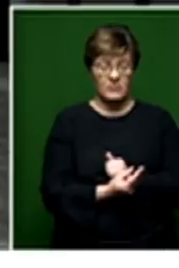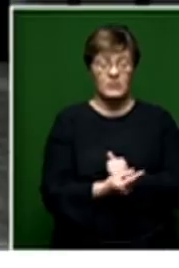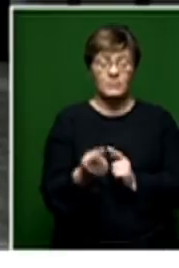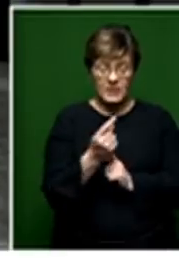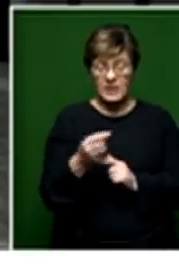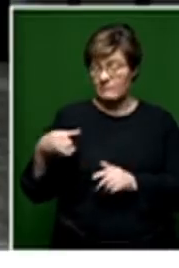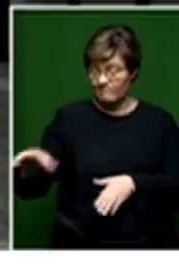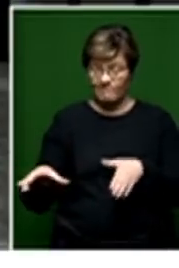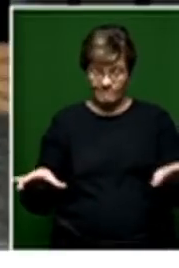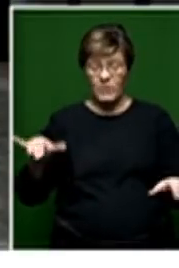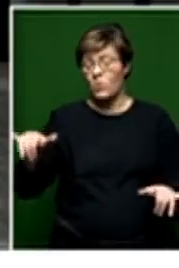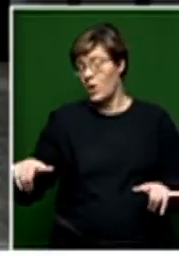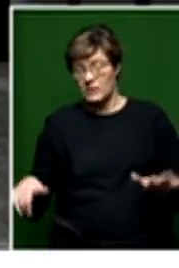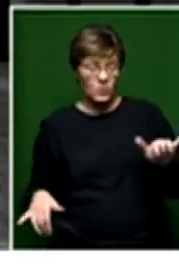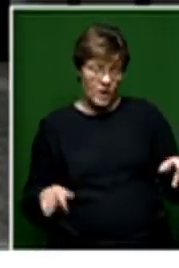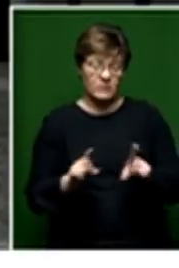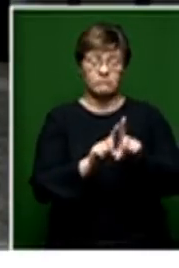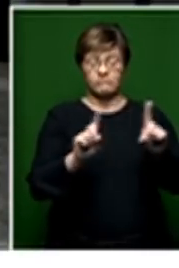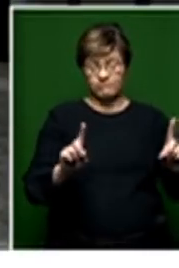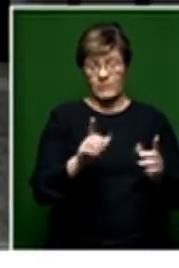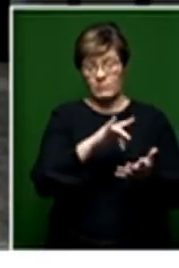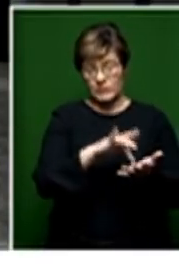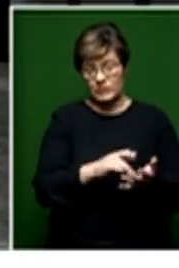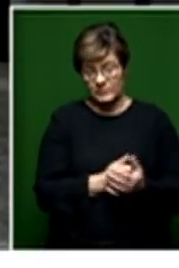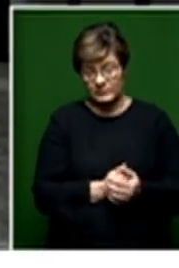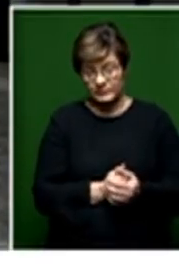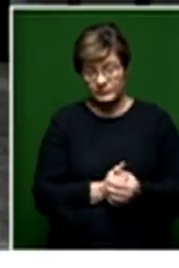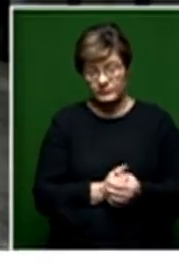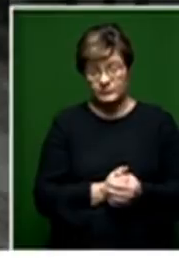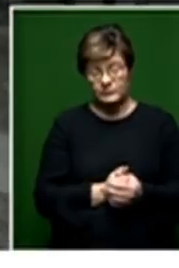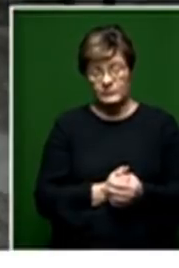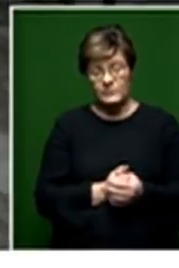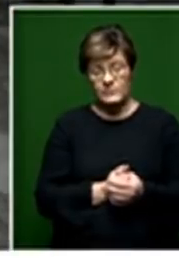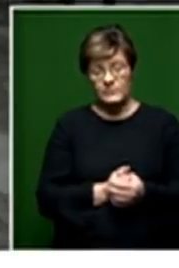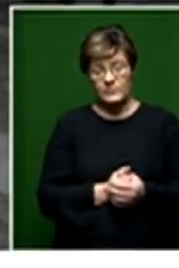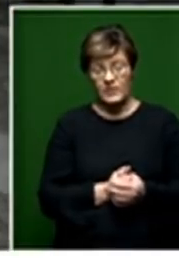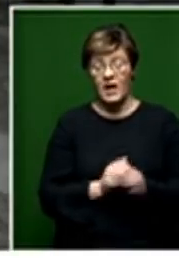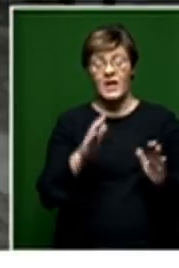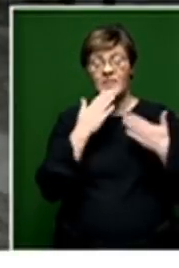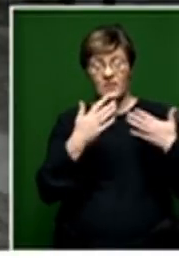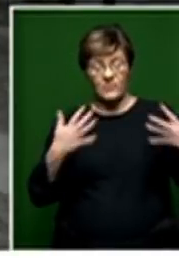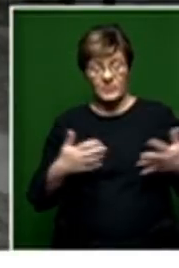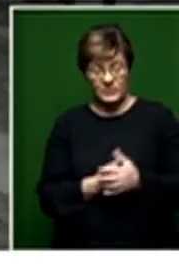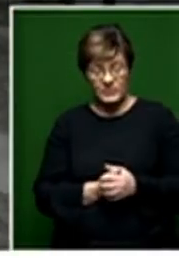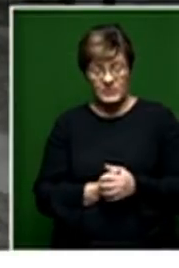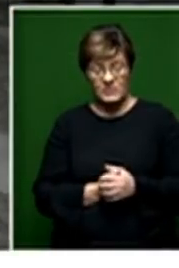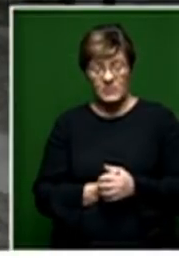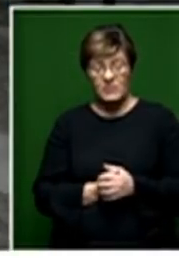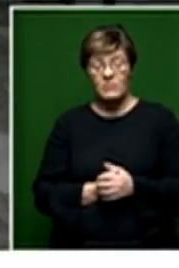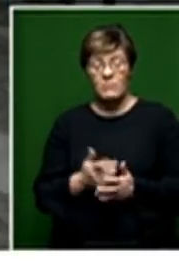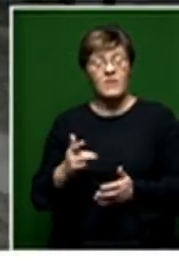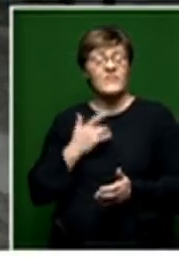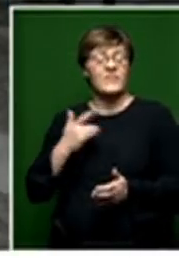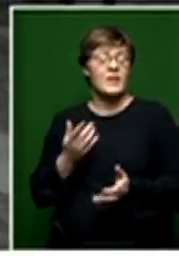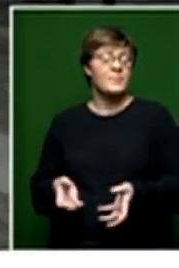in their social distanced positions. Sakina? Well, Abra, thanks so much for that. So we get a